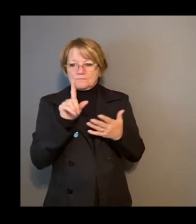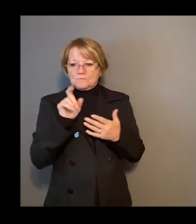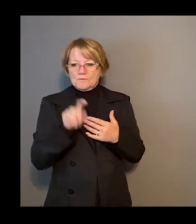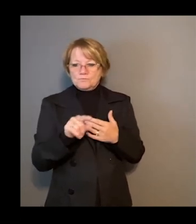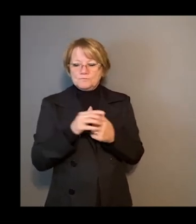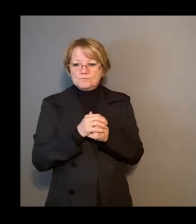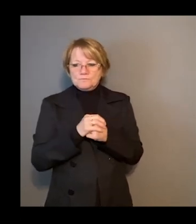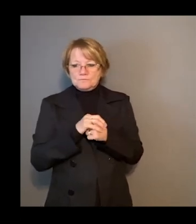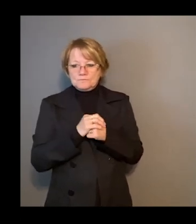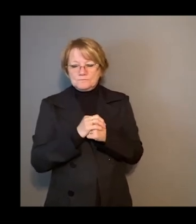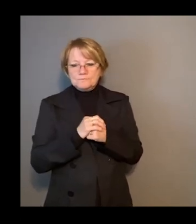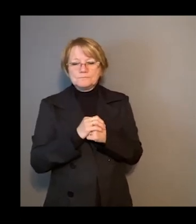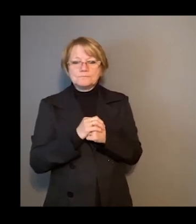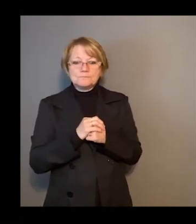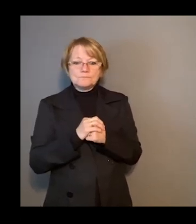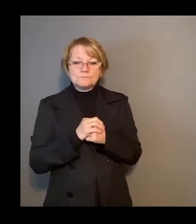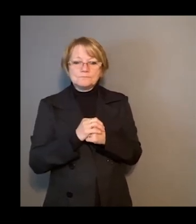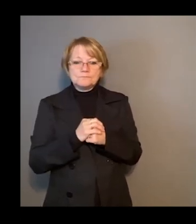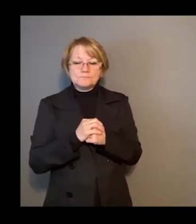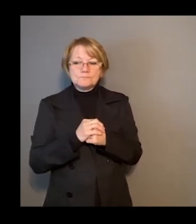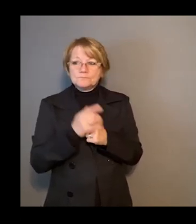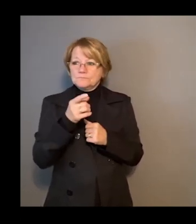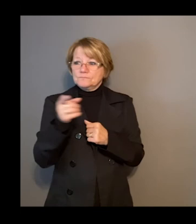about going to college?